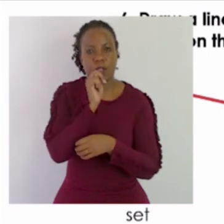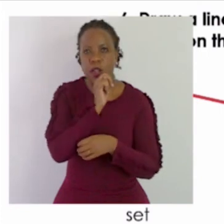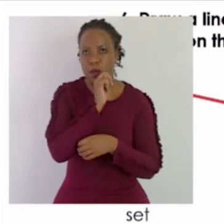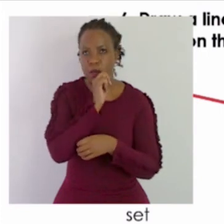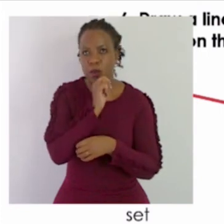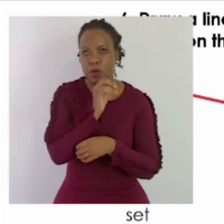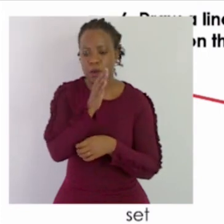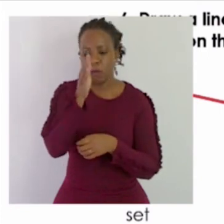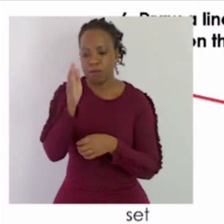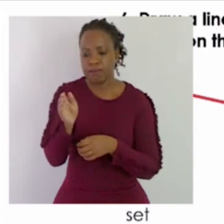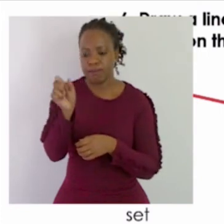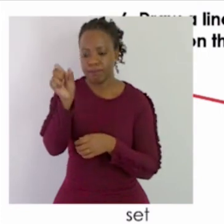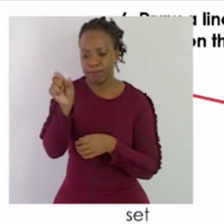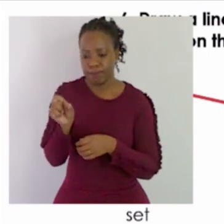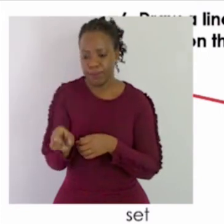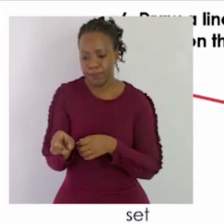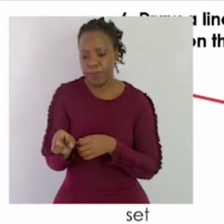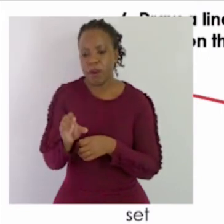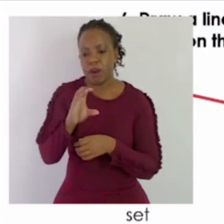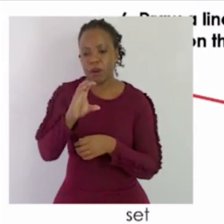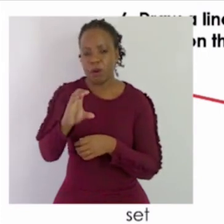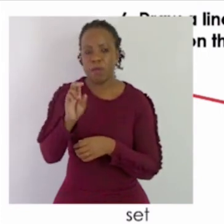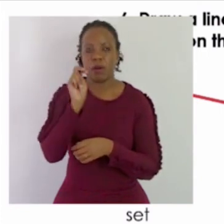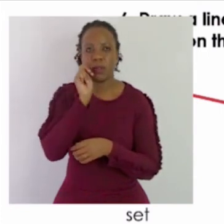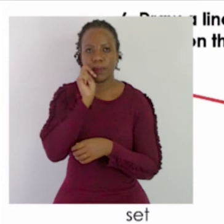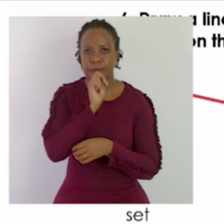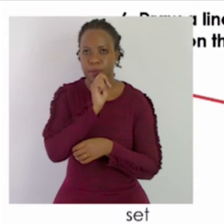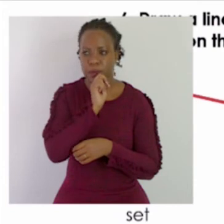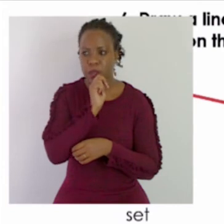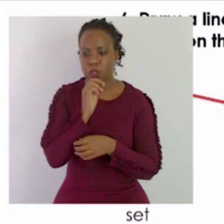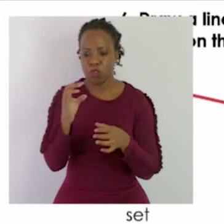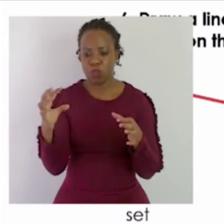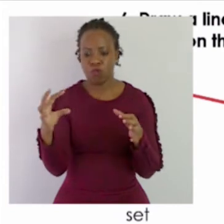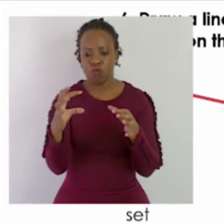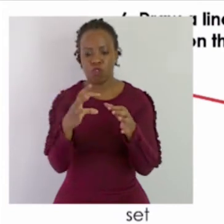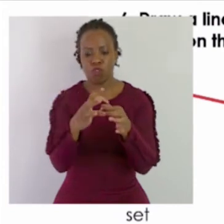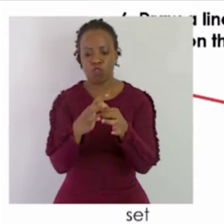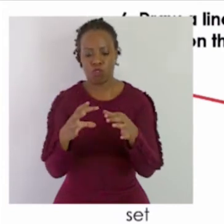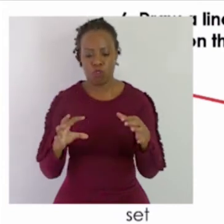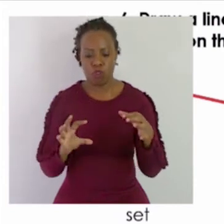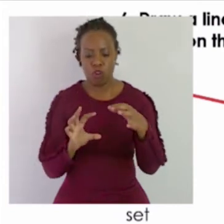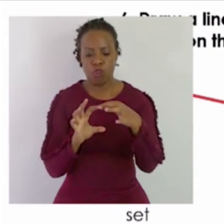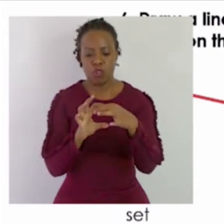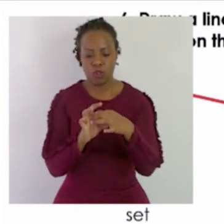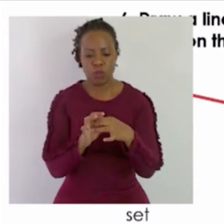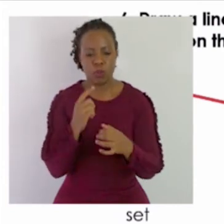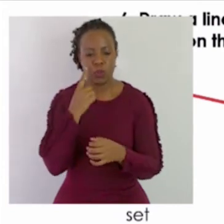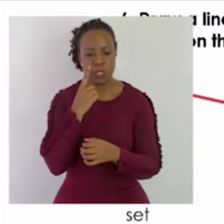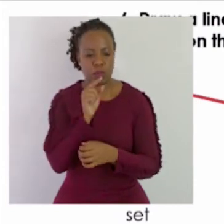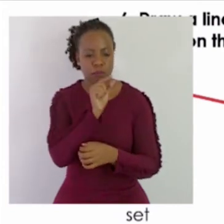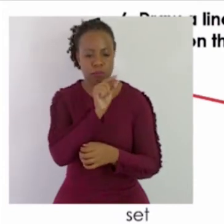So you join to the actual nouns which are on the right, the common